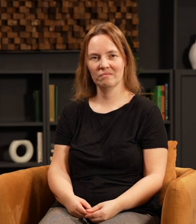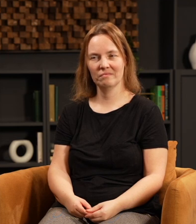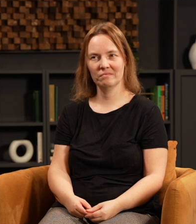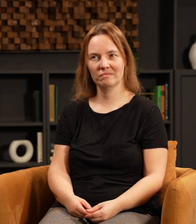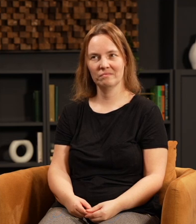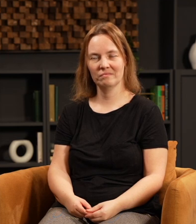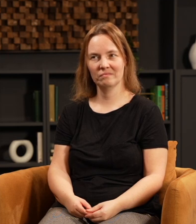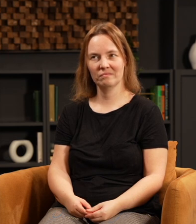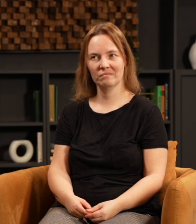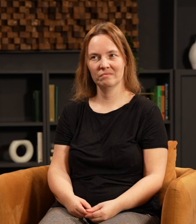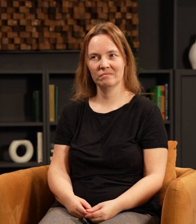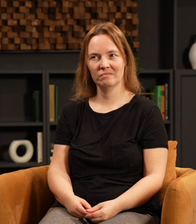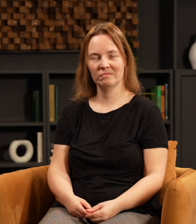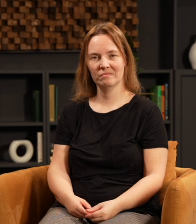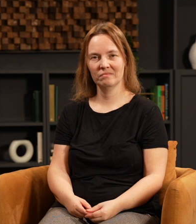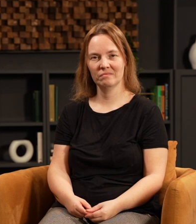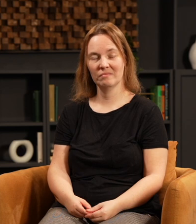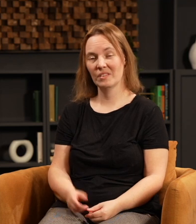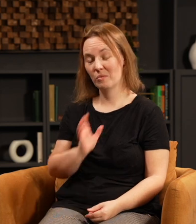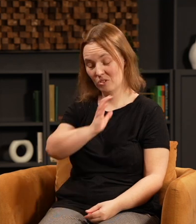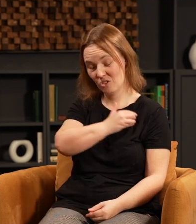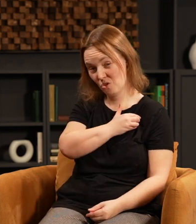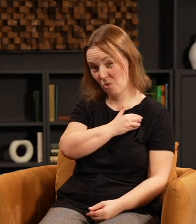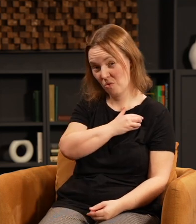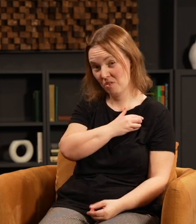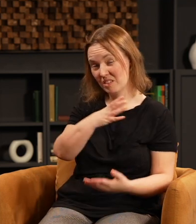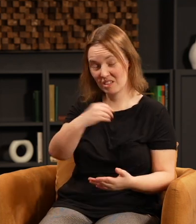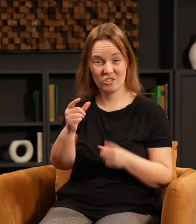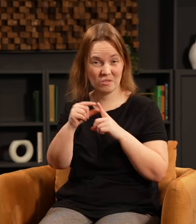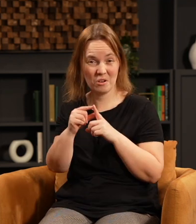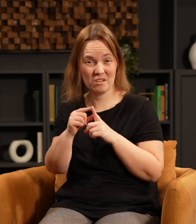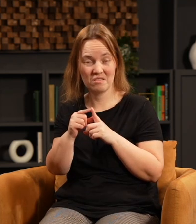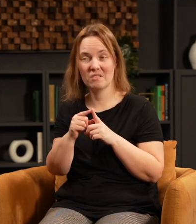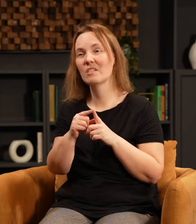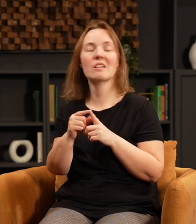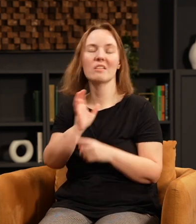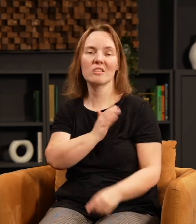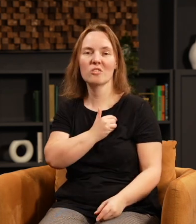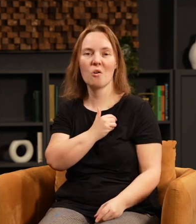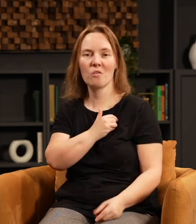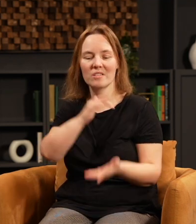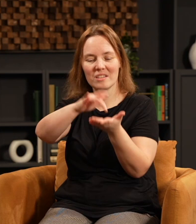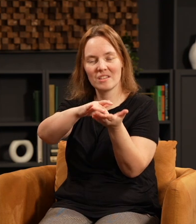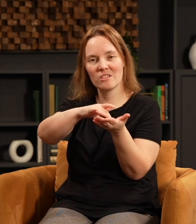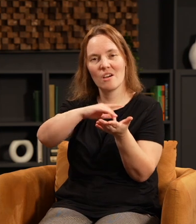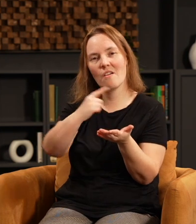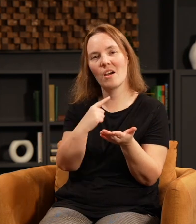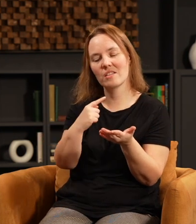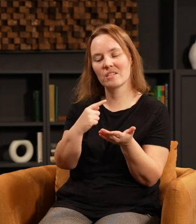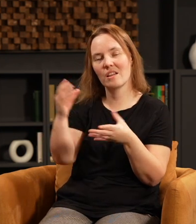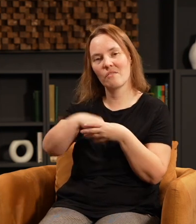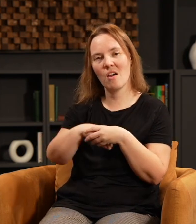the heart. That word soul is really interesting. We know what it is. We talked about the last couple of weeks. The soul is that center of us that involves our emotions,